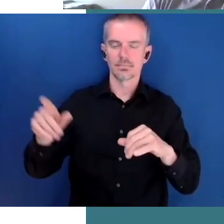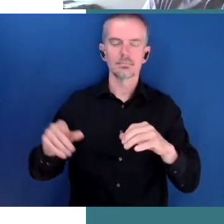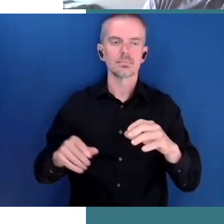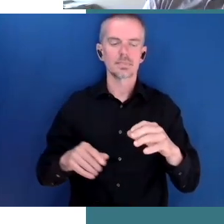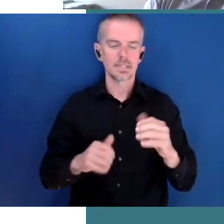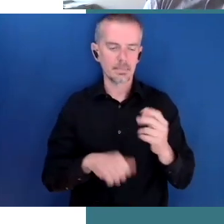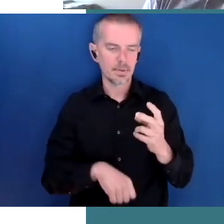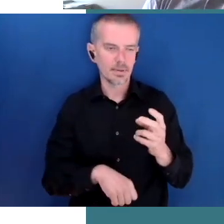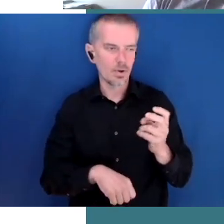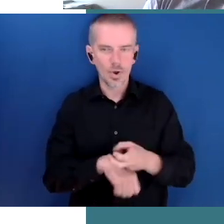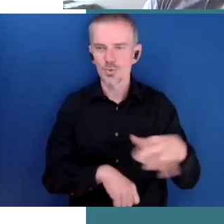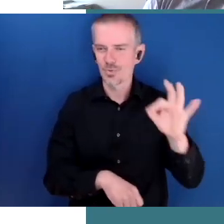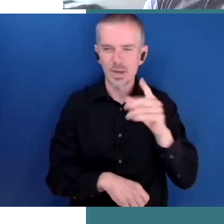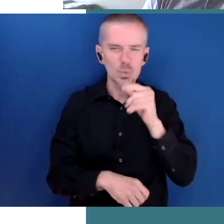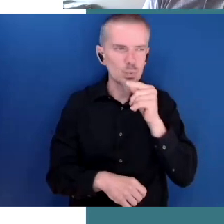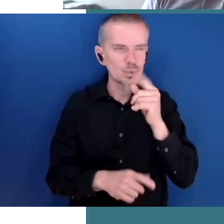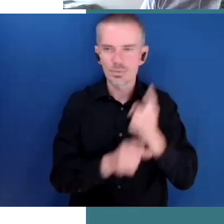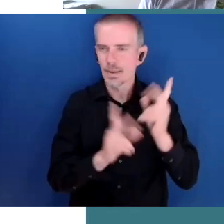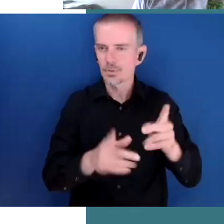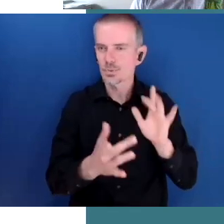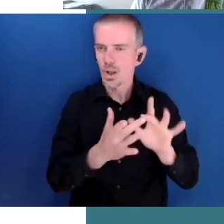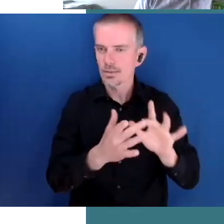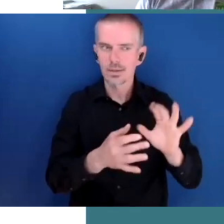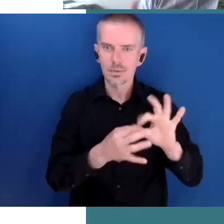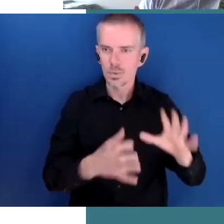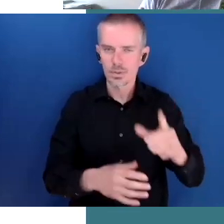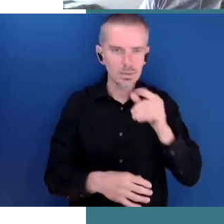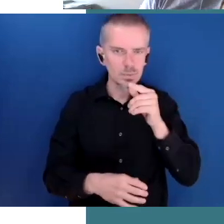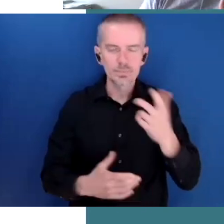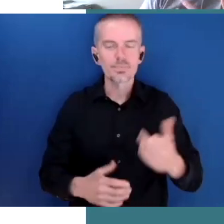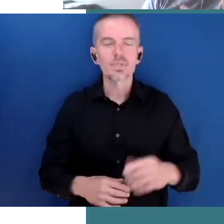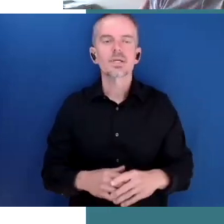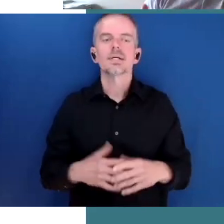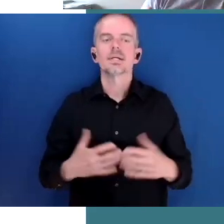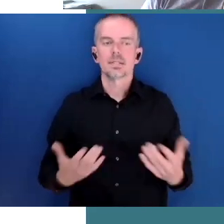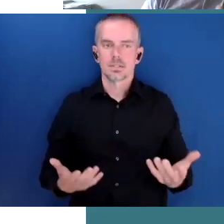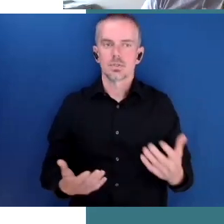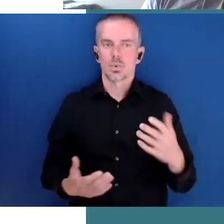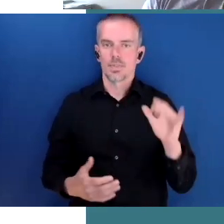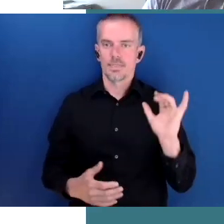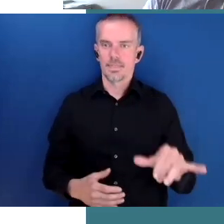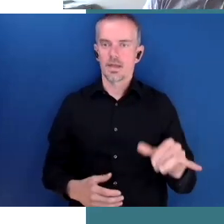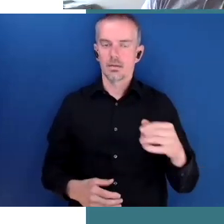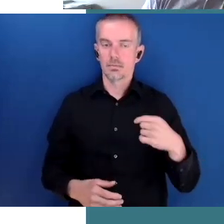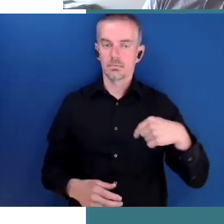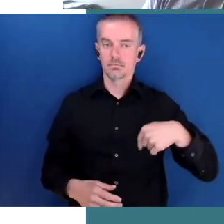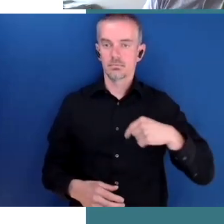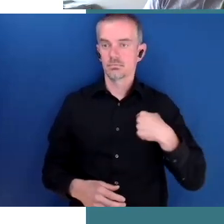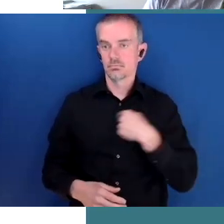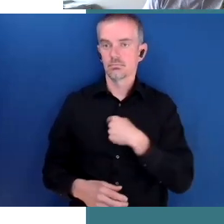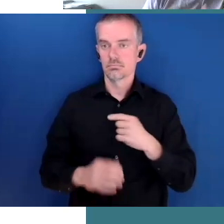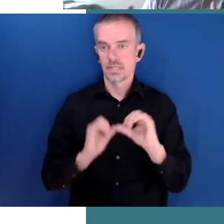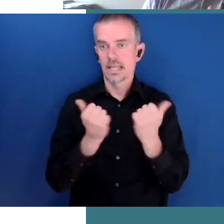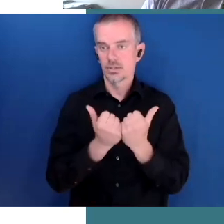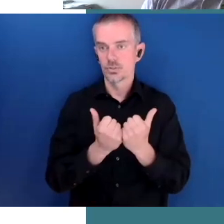program contact or coordinator. And so here's where kind of we're really trying as an agency to